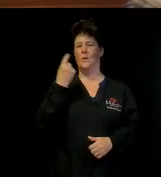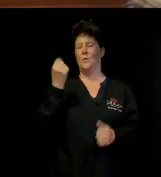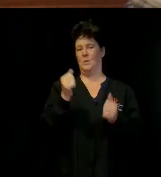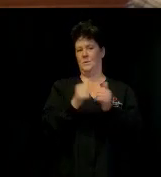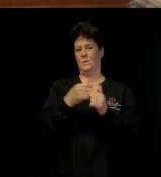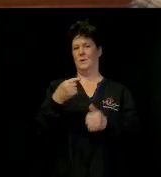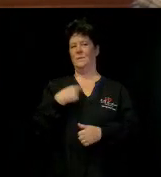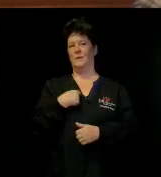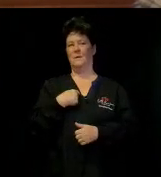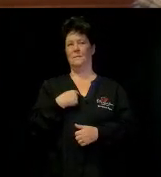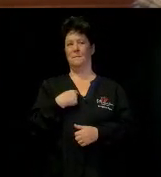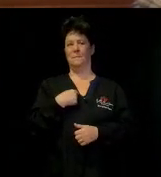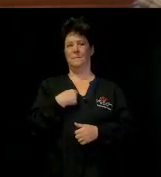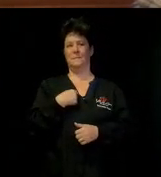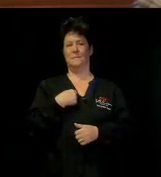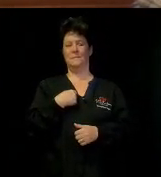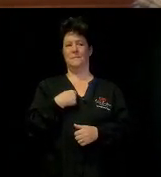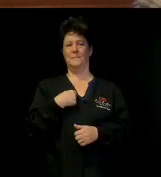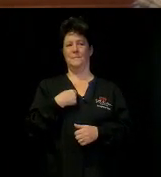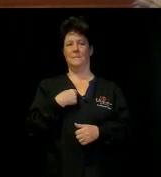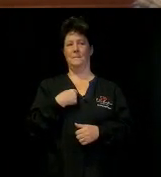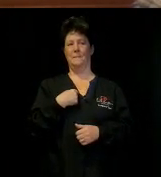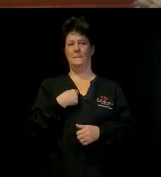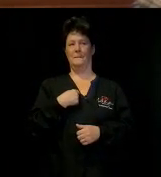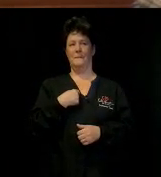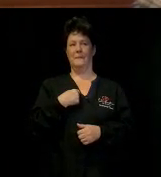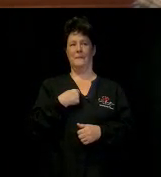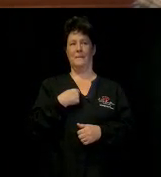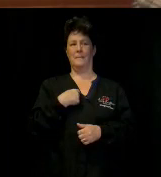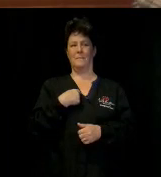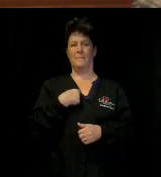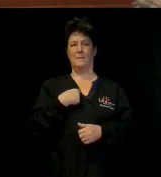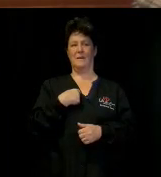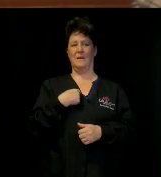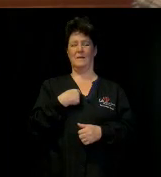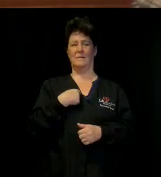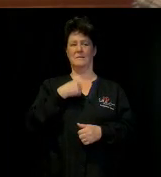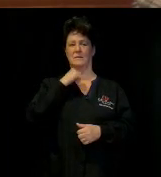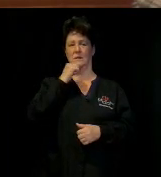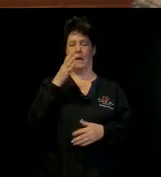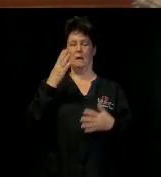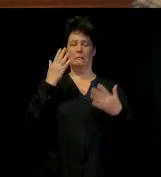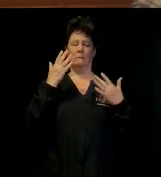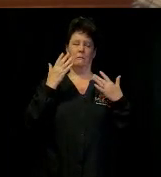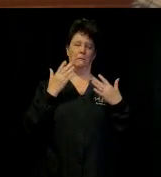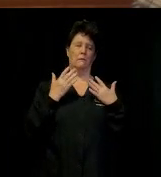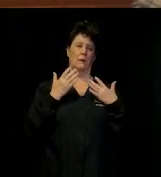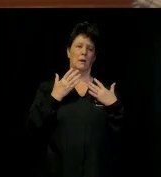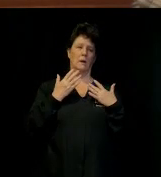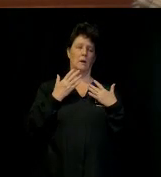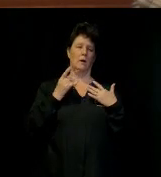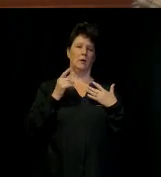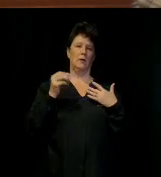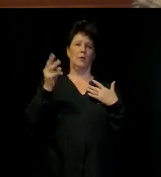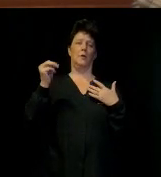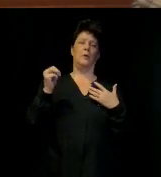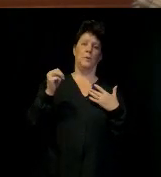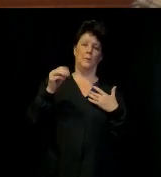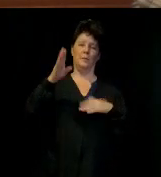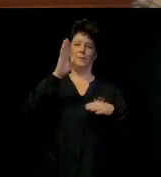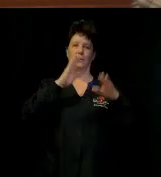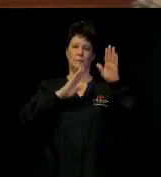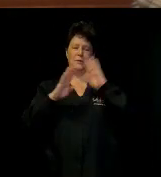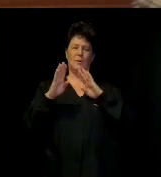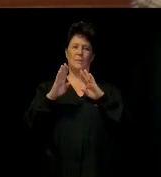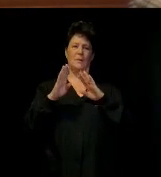I'm eating. He's with me when I'm getting ready for my day. It wasn't, oh man, now I don't have the hour I used to have. No,